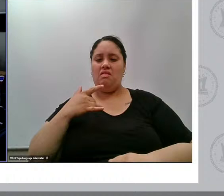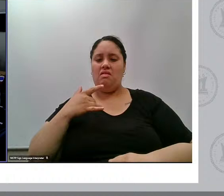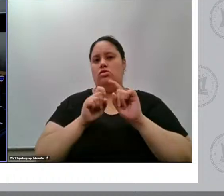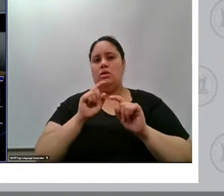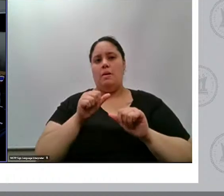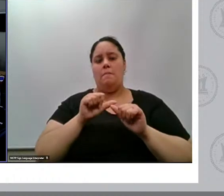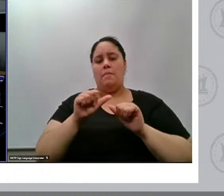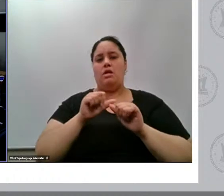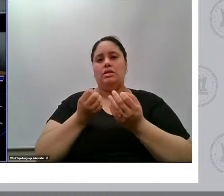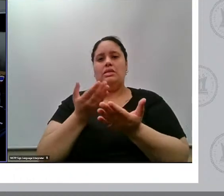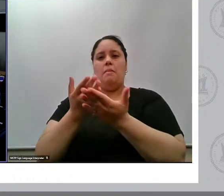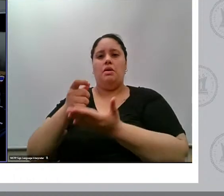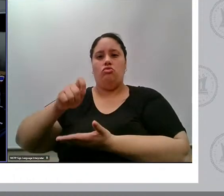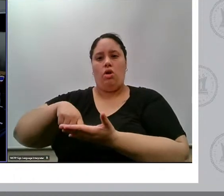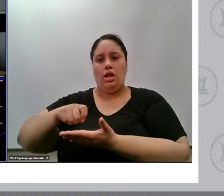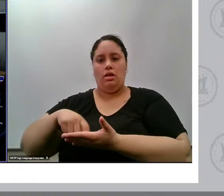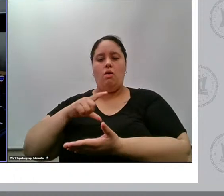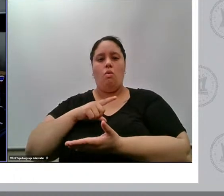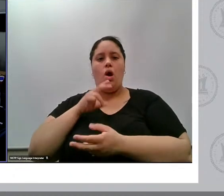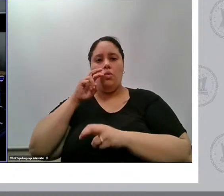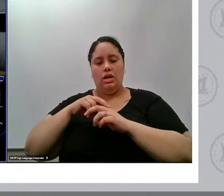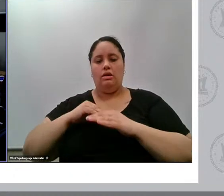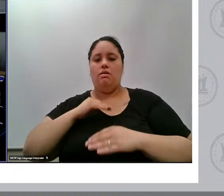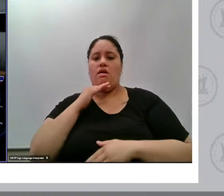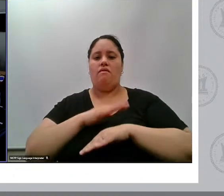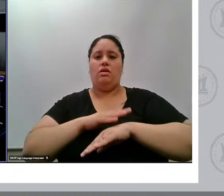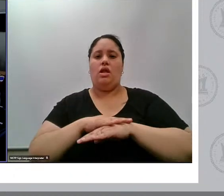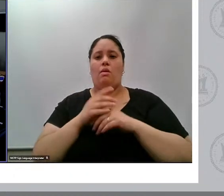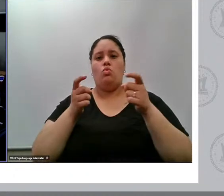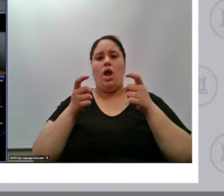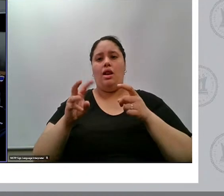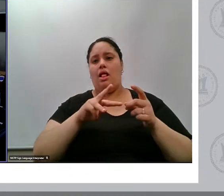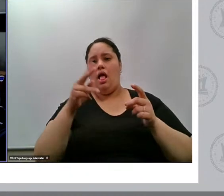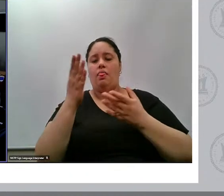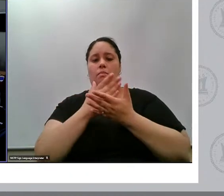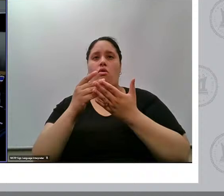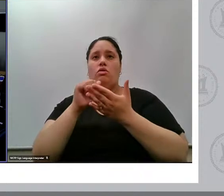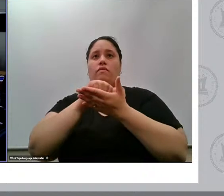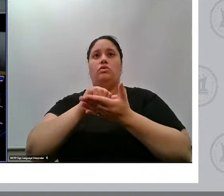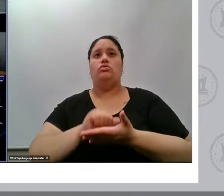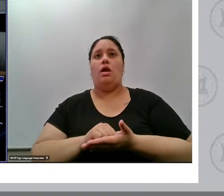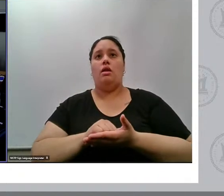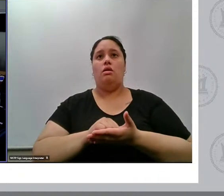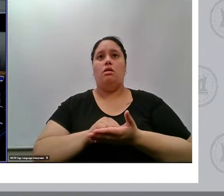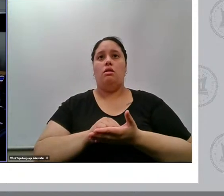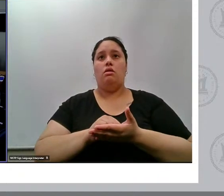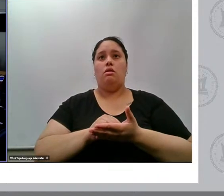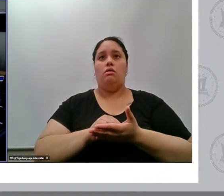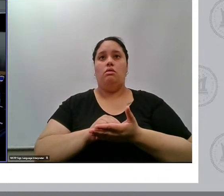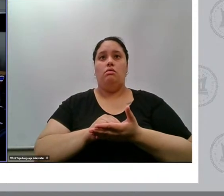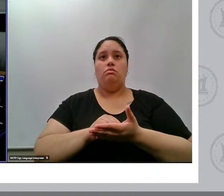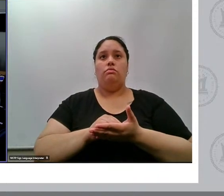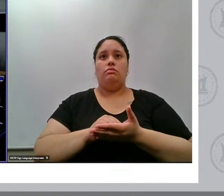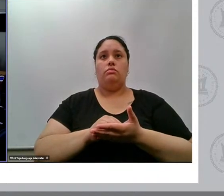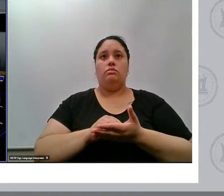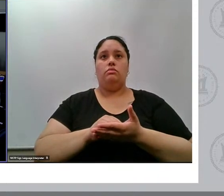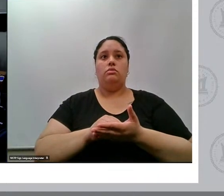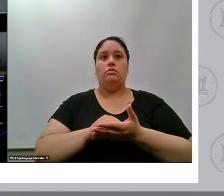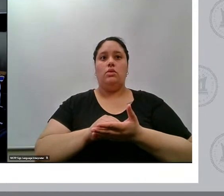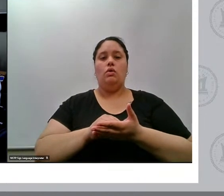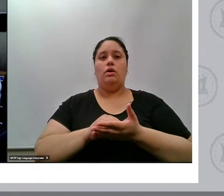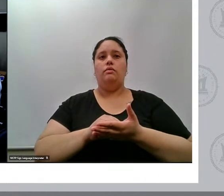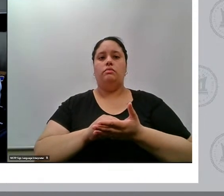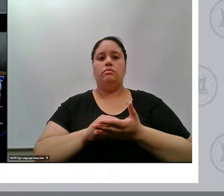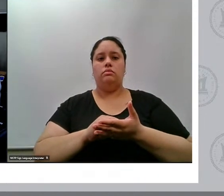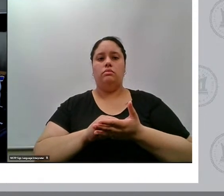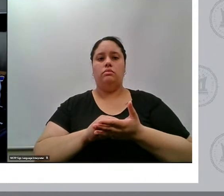be submitted in writing so that we have sufficient time to deal with other parts of the agenda. I recognize firstly Member Mackenzie. No,